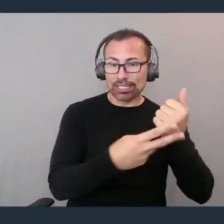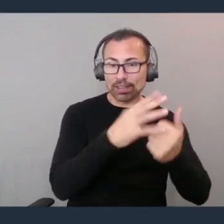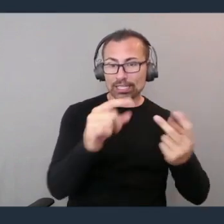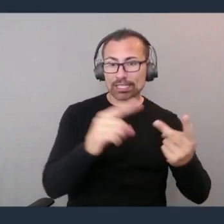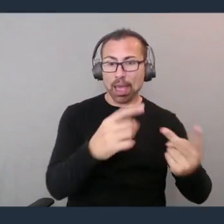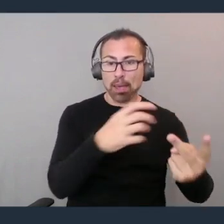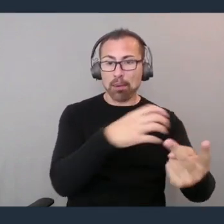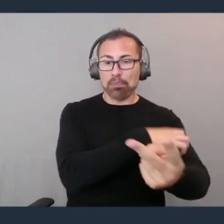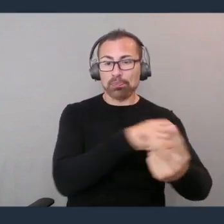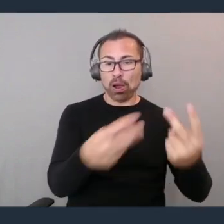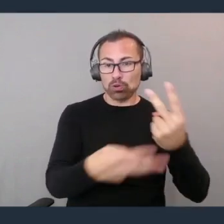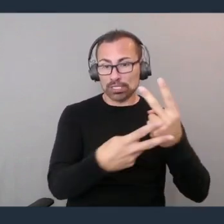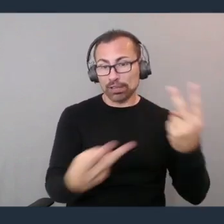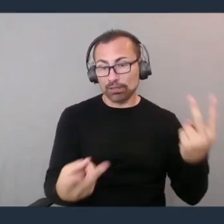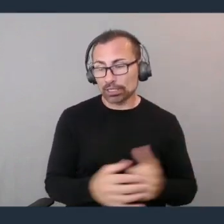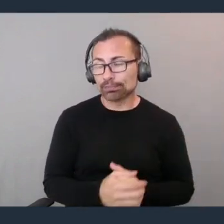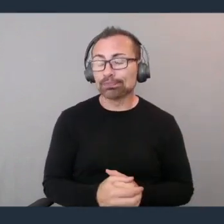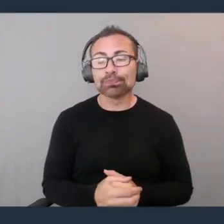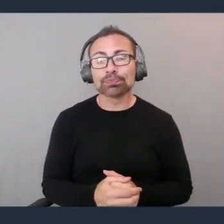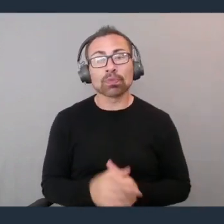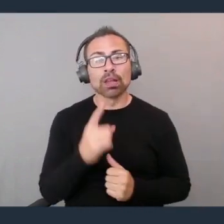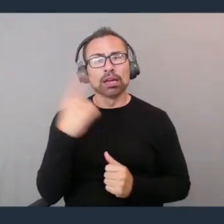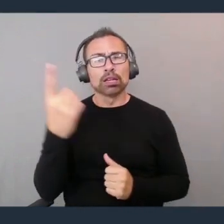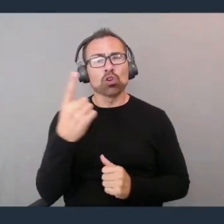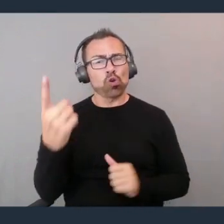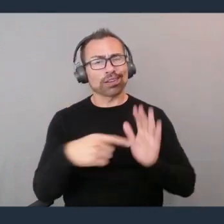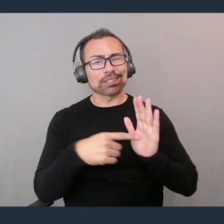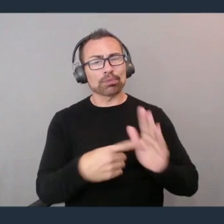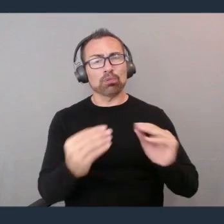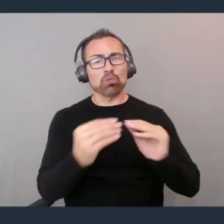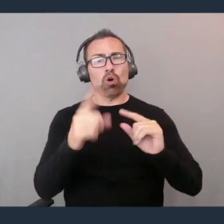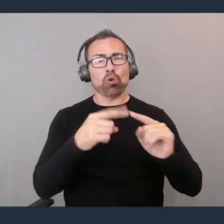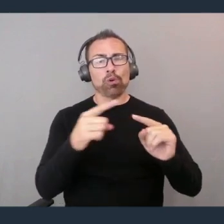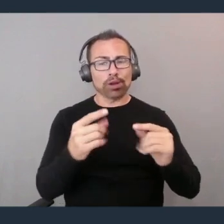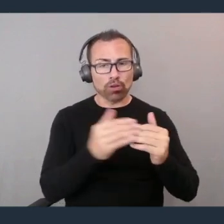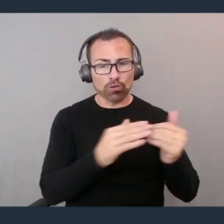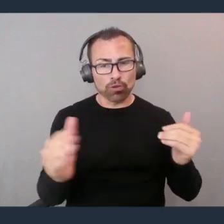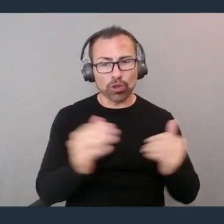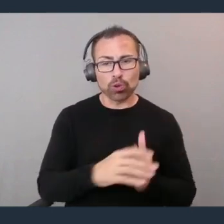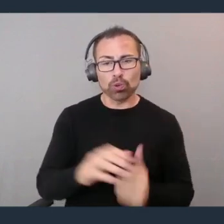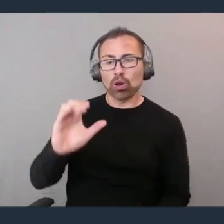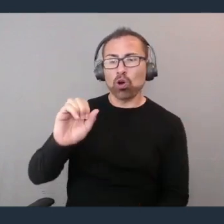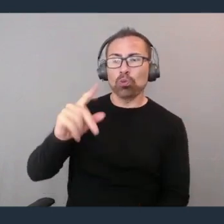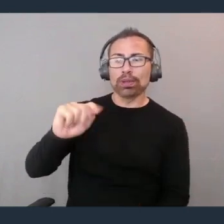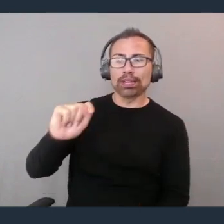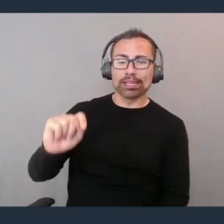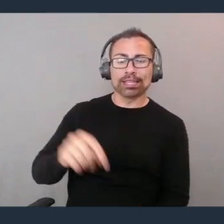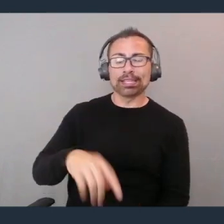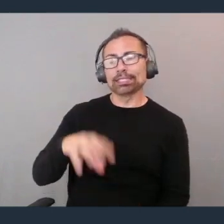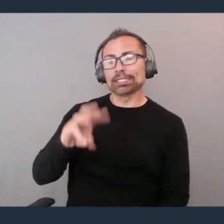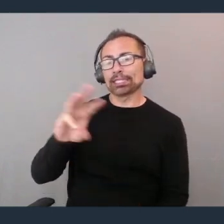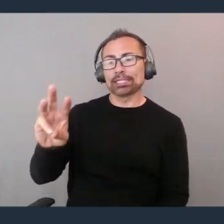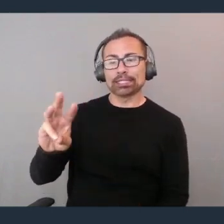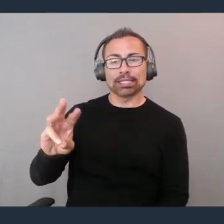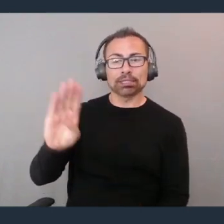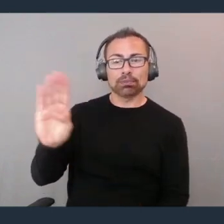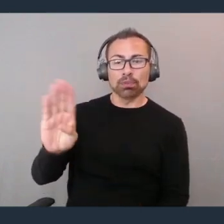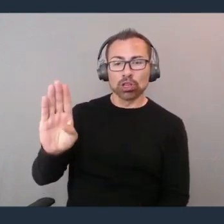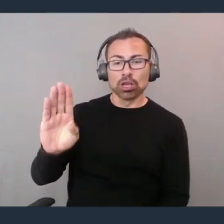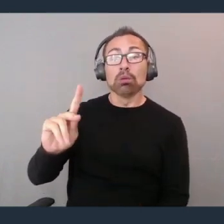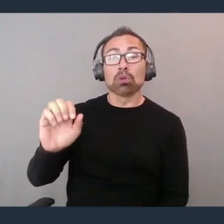then it's only exemplified when we go further. When we have an OPT 66 billion parameter model, what that means is